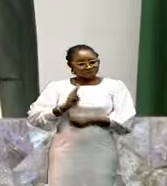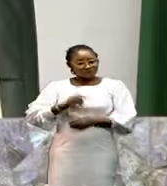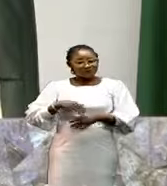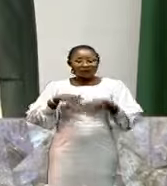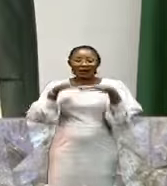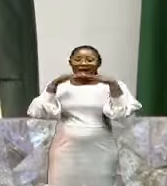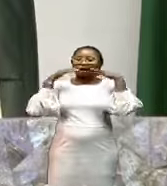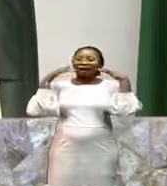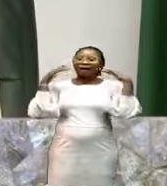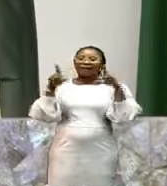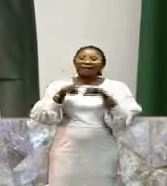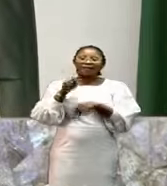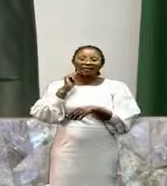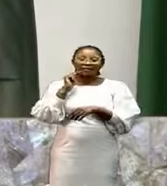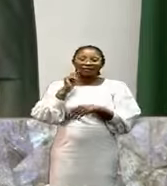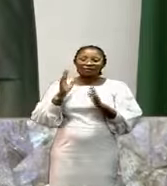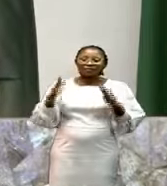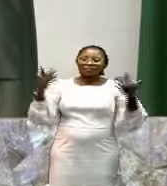as Nigerians.